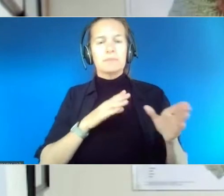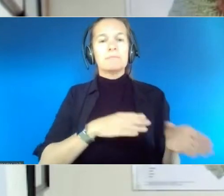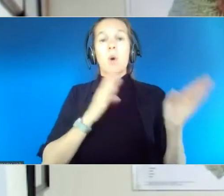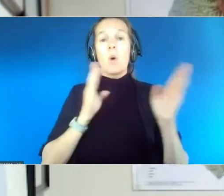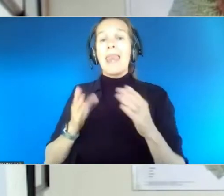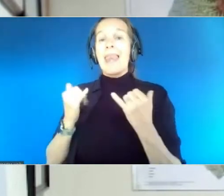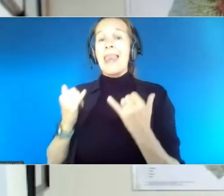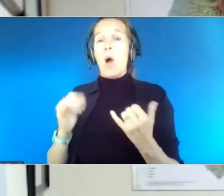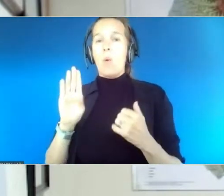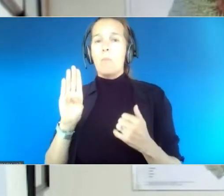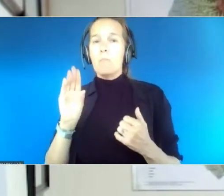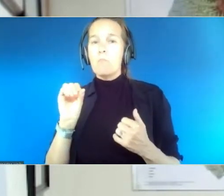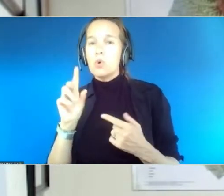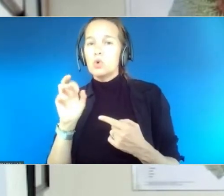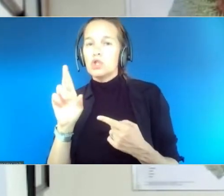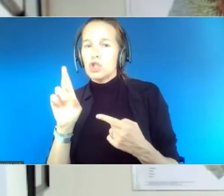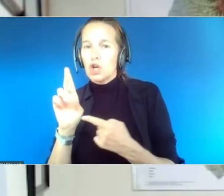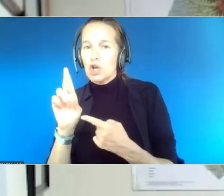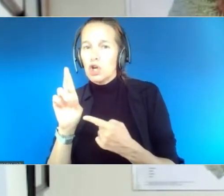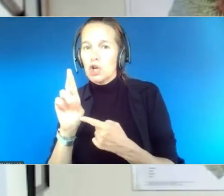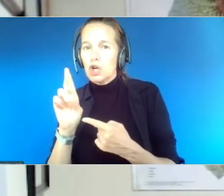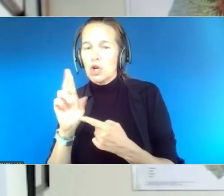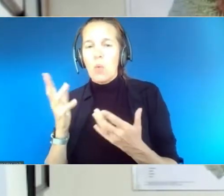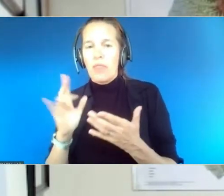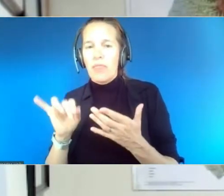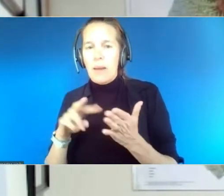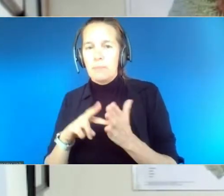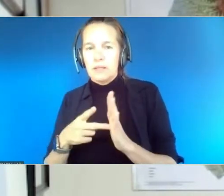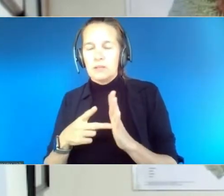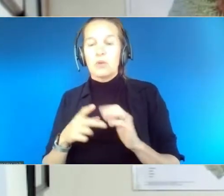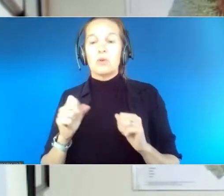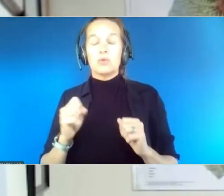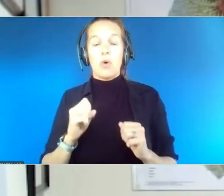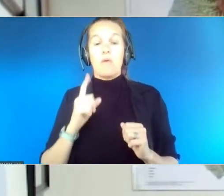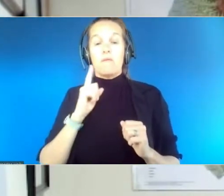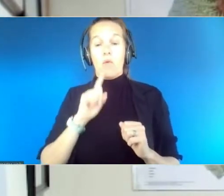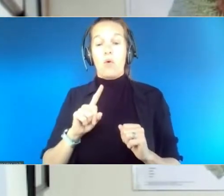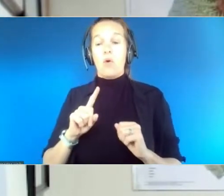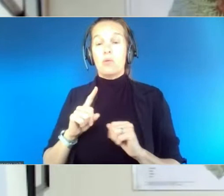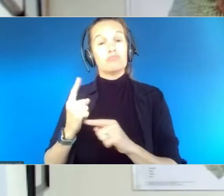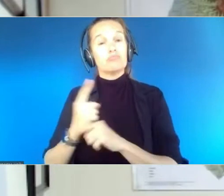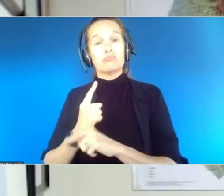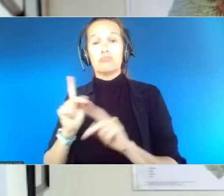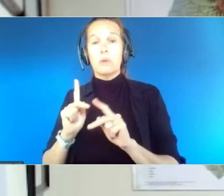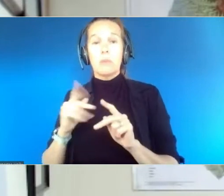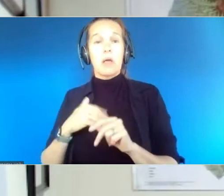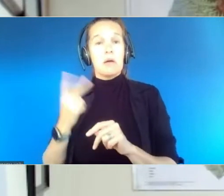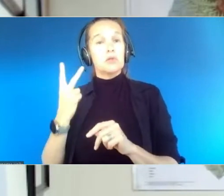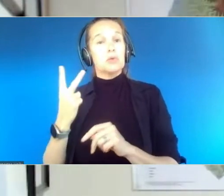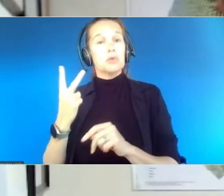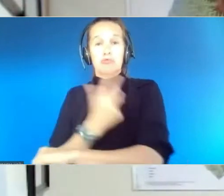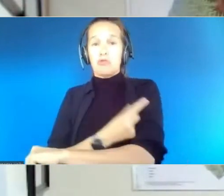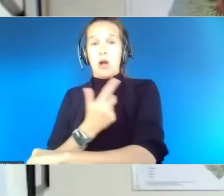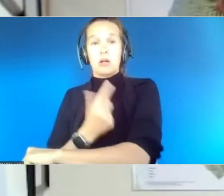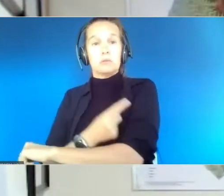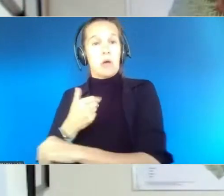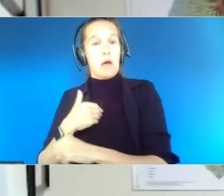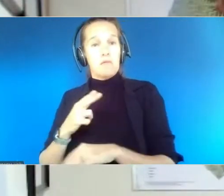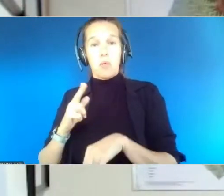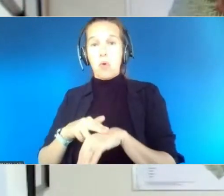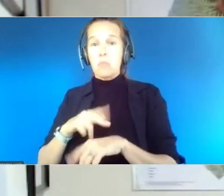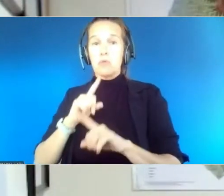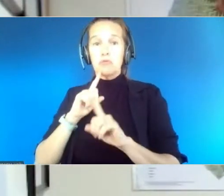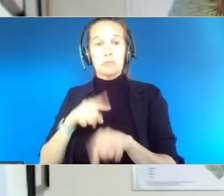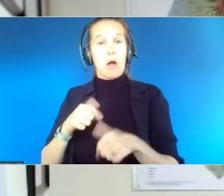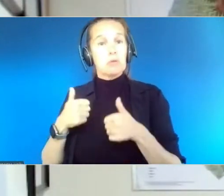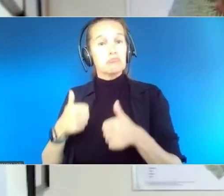boosters. So for people who have had the 2 shots in the initial series and they've had a normal response, there